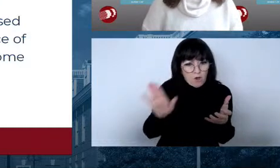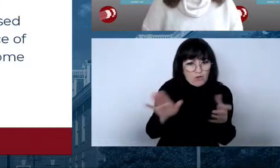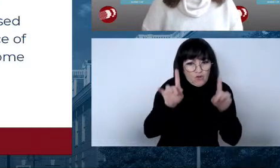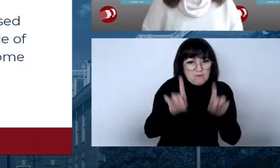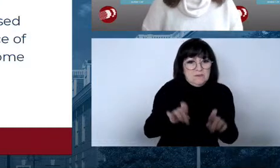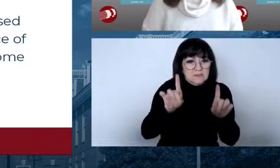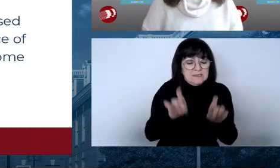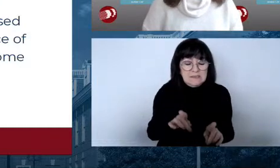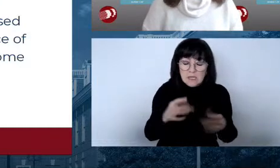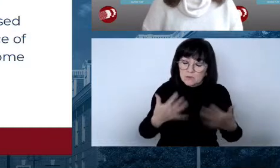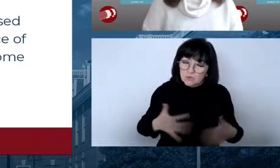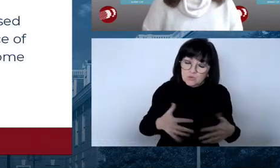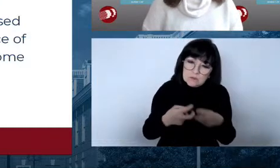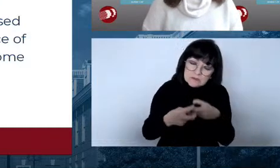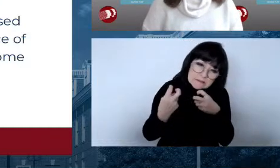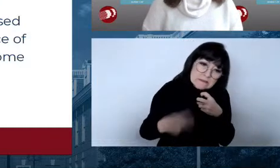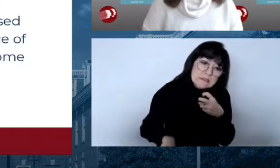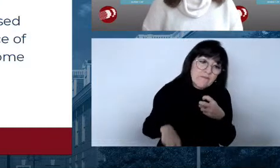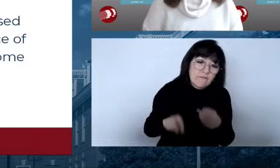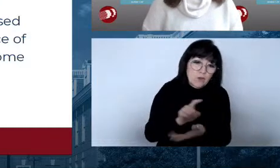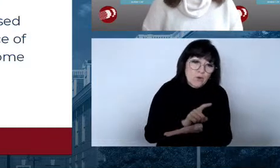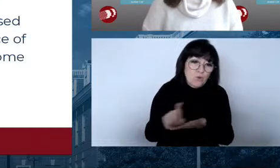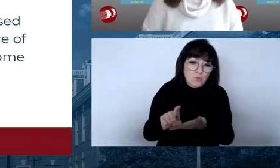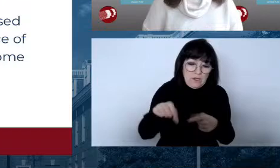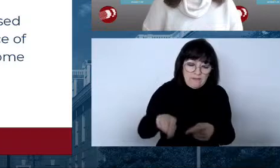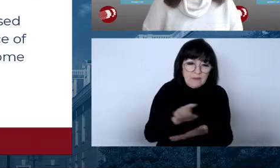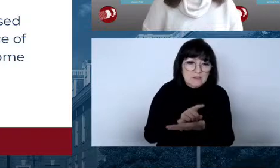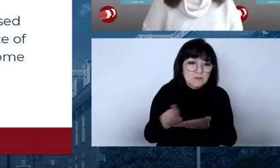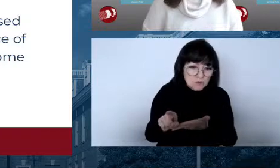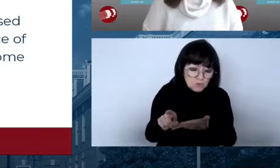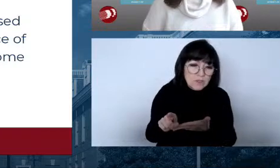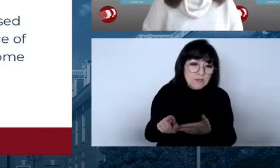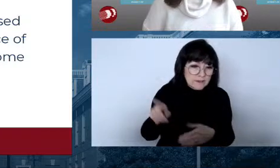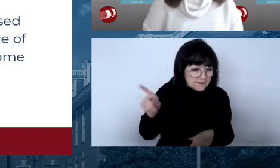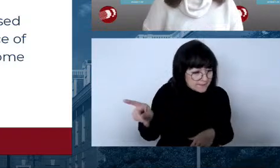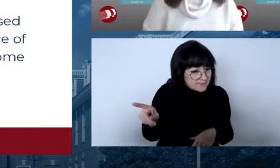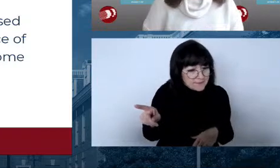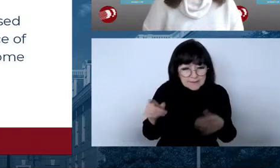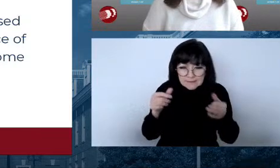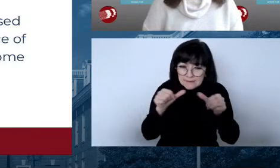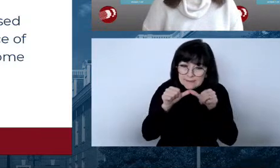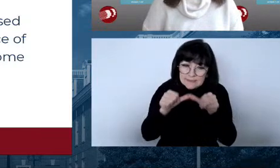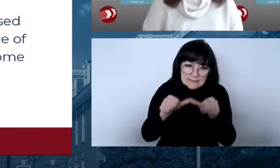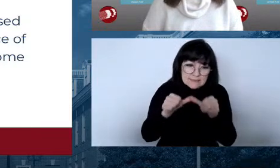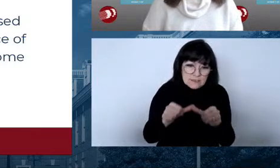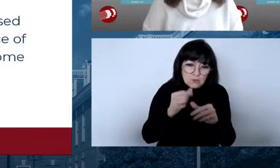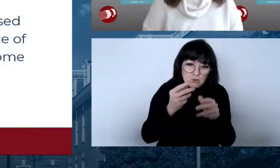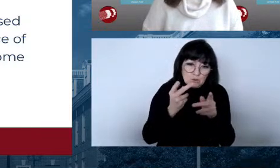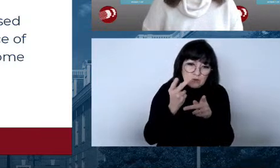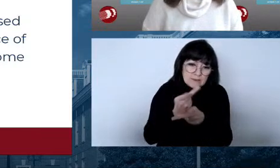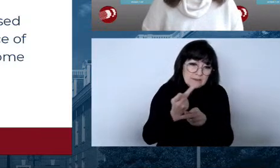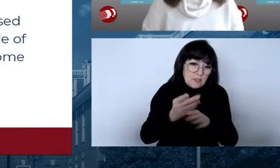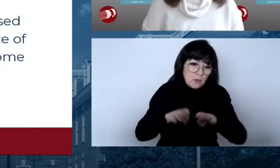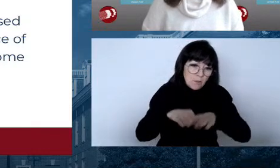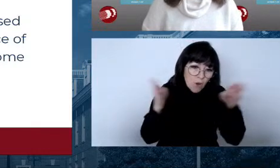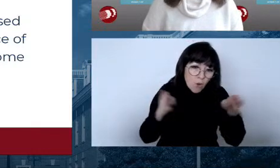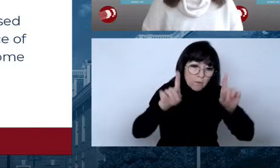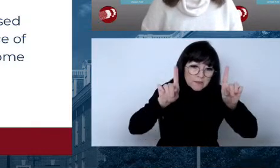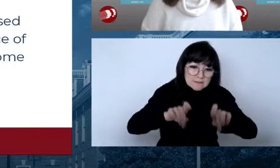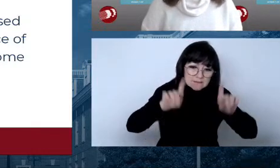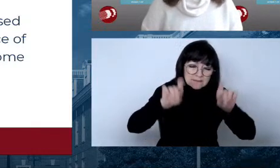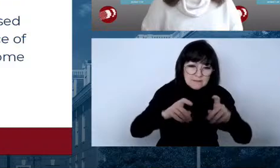difficult week, but they've continued to show up and be there so that people can continue to have access to testing. And so I want to give